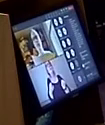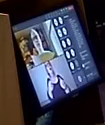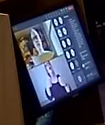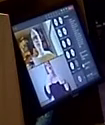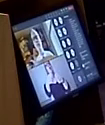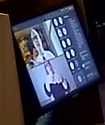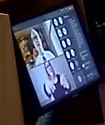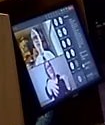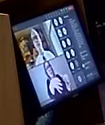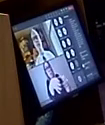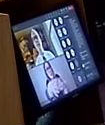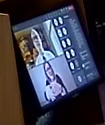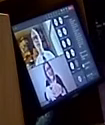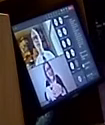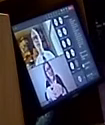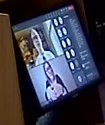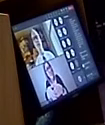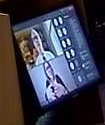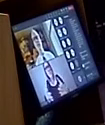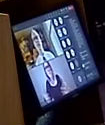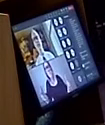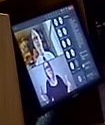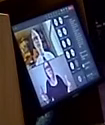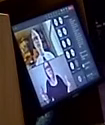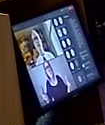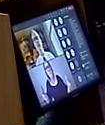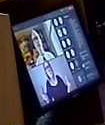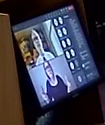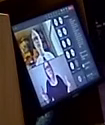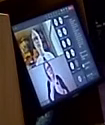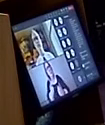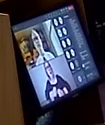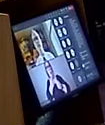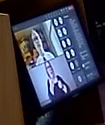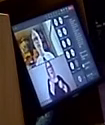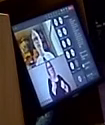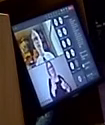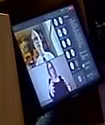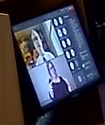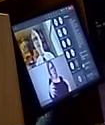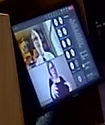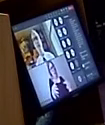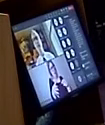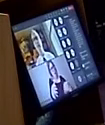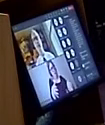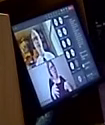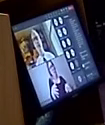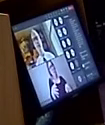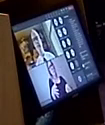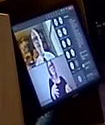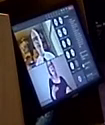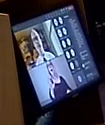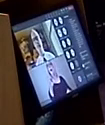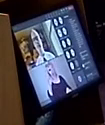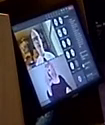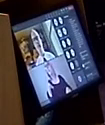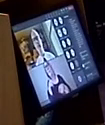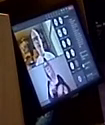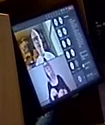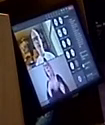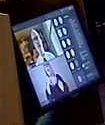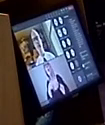groups. Does this mean that our administration is going back to their political